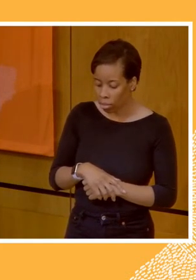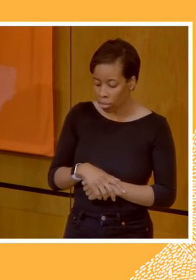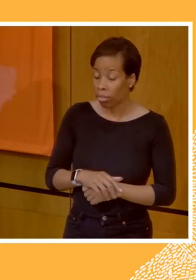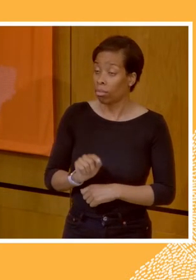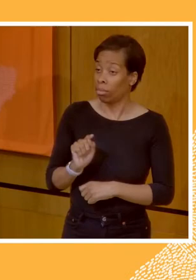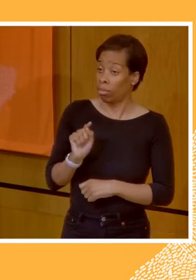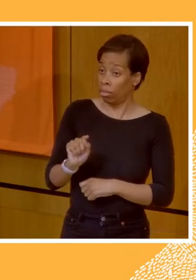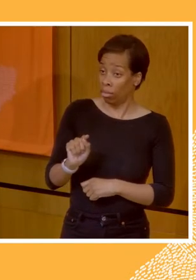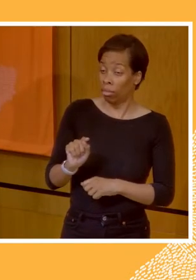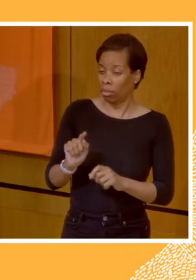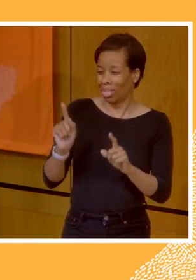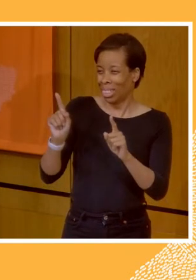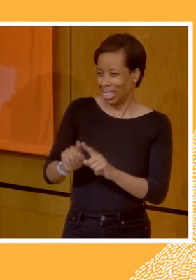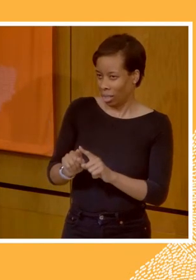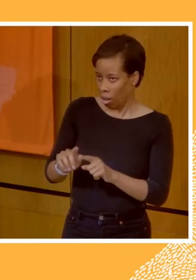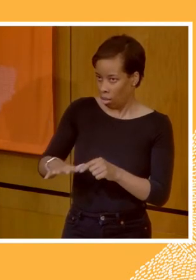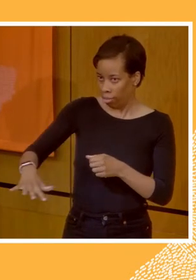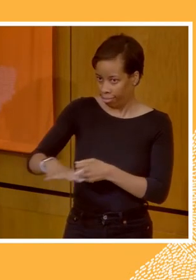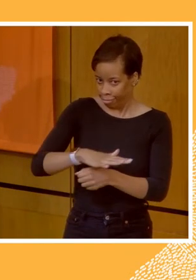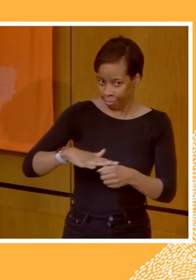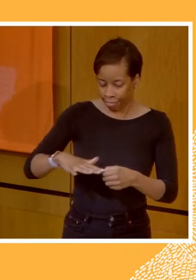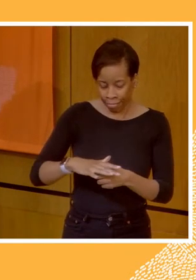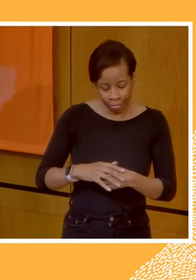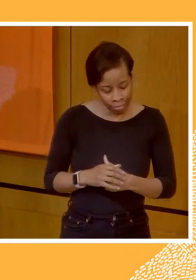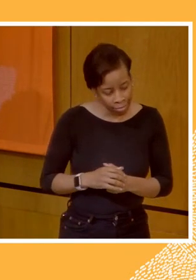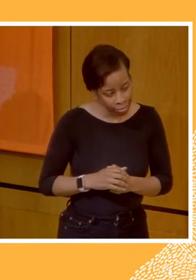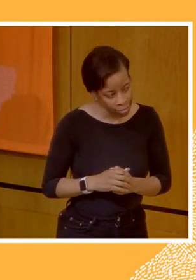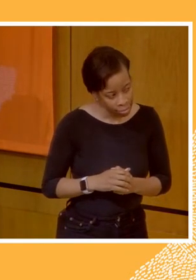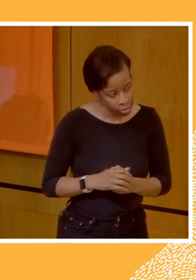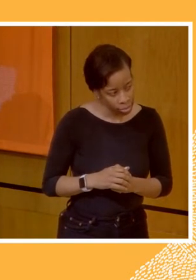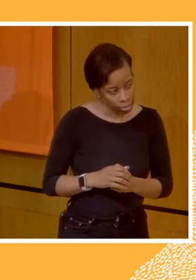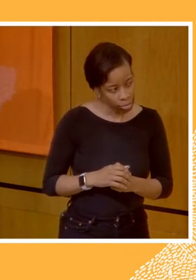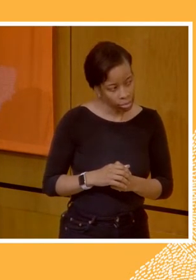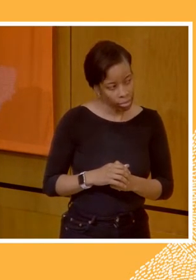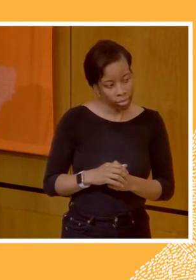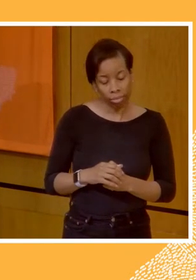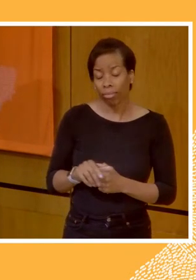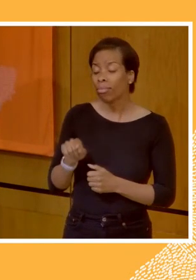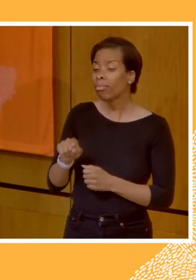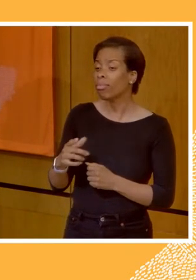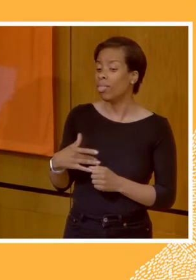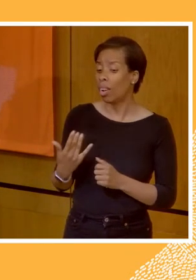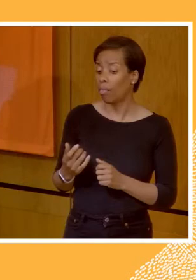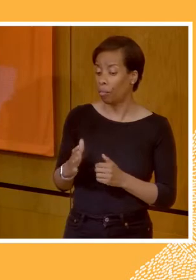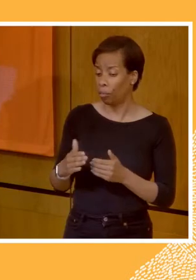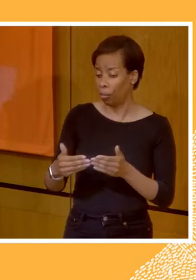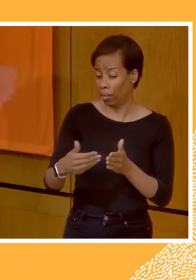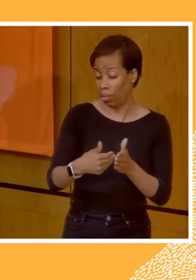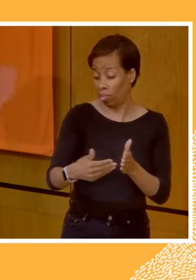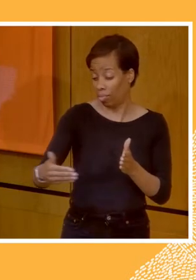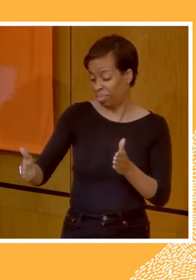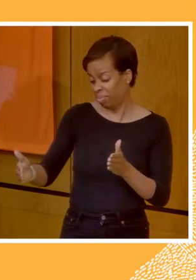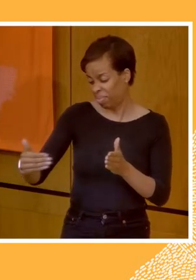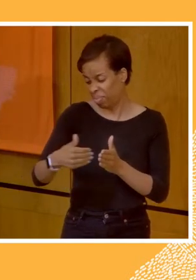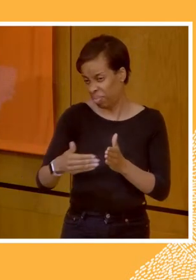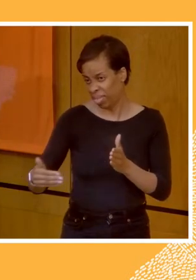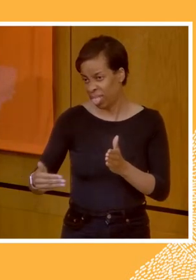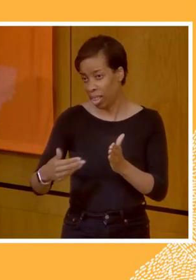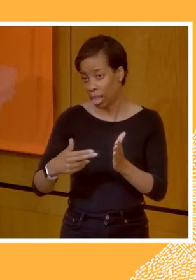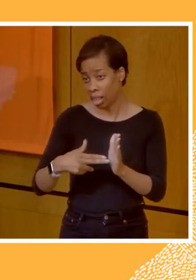in the ecologically sensitive zone of the Banargatta National Park, which also means that there's a lot